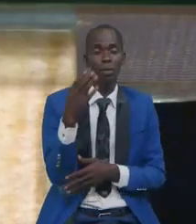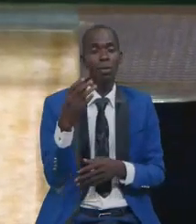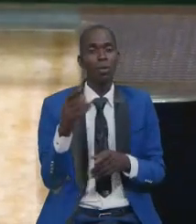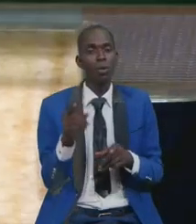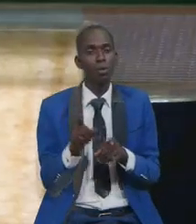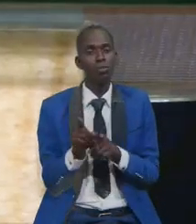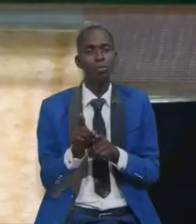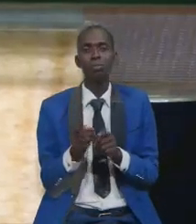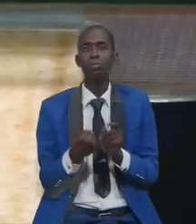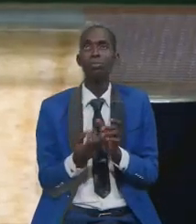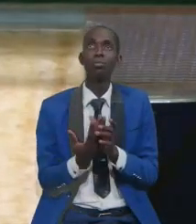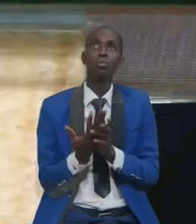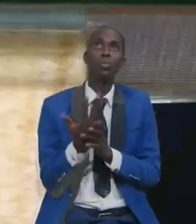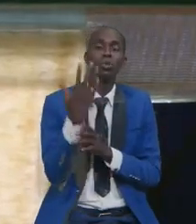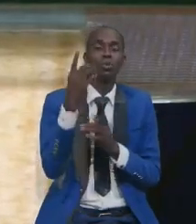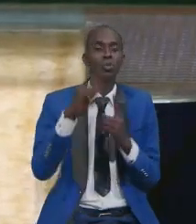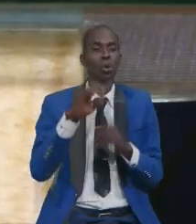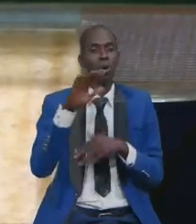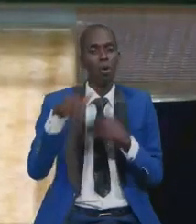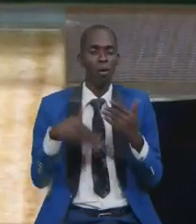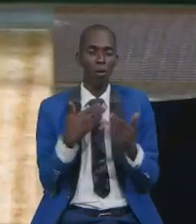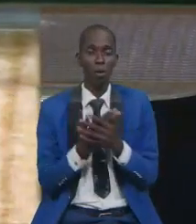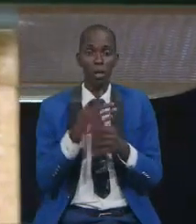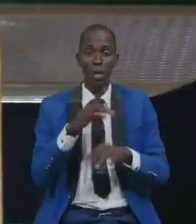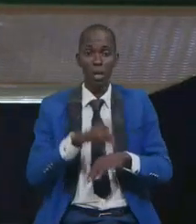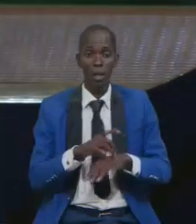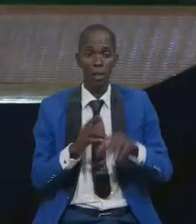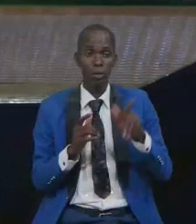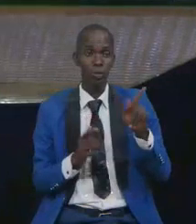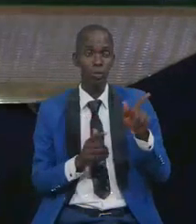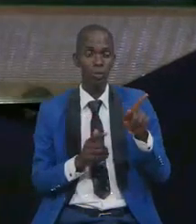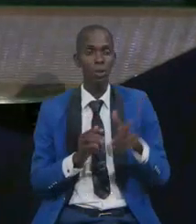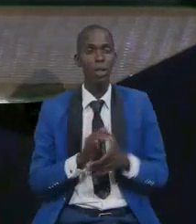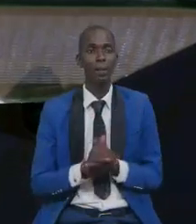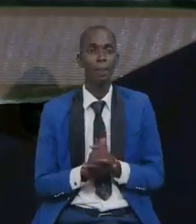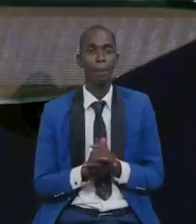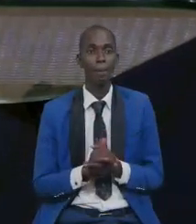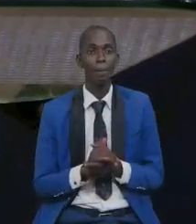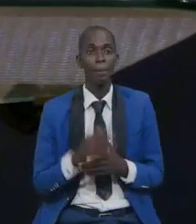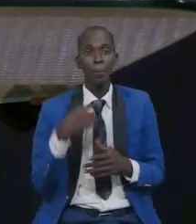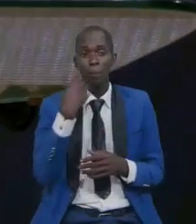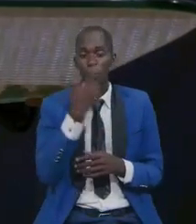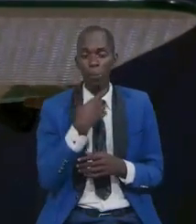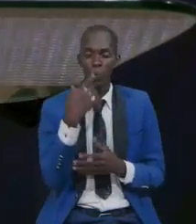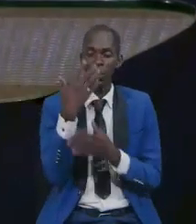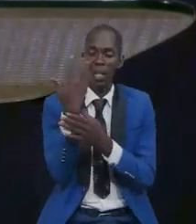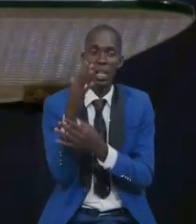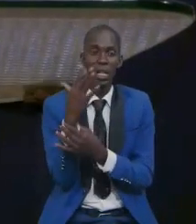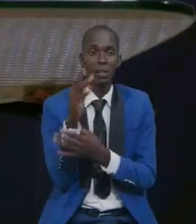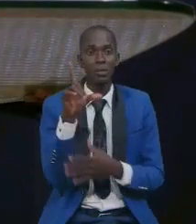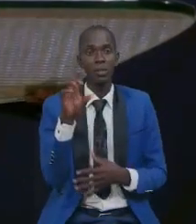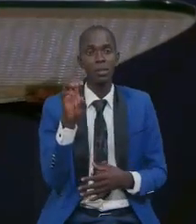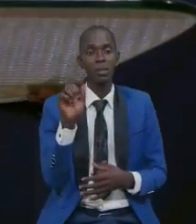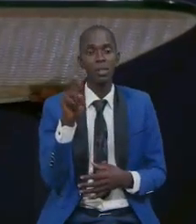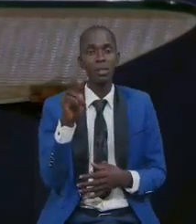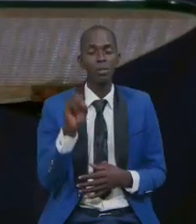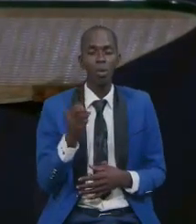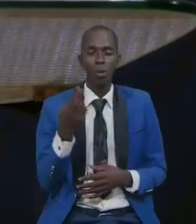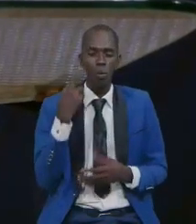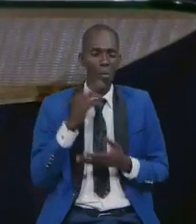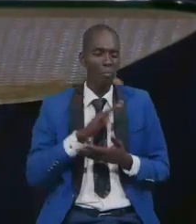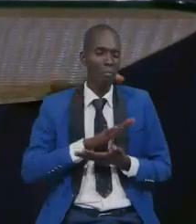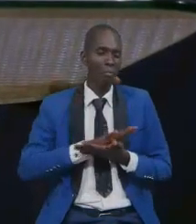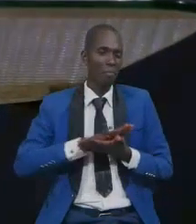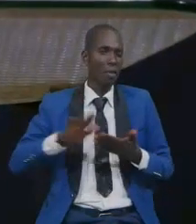to all the earth. Verse 21, in verse 21, whose leaves were fair, and